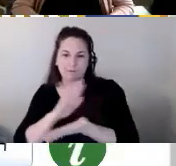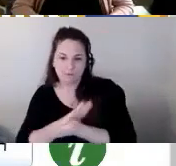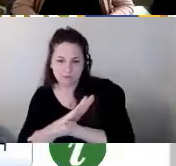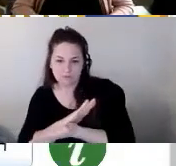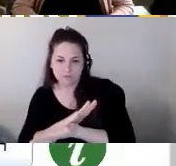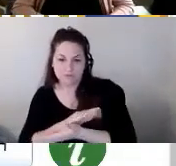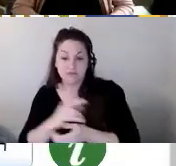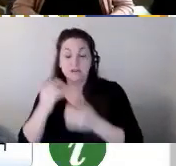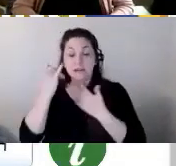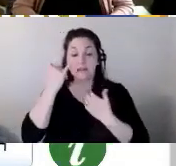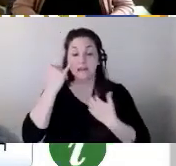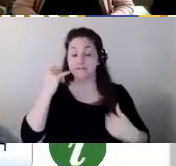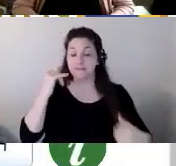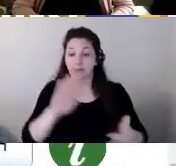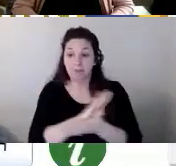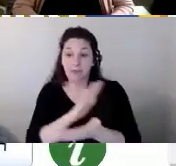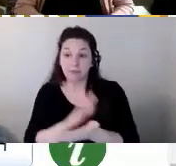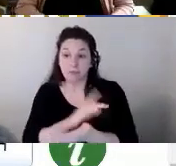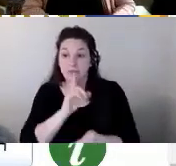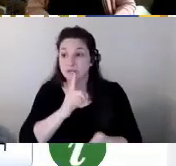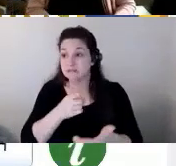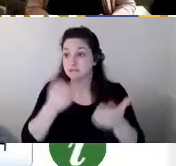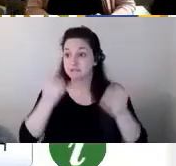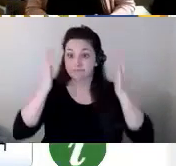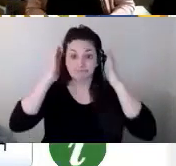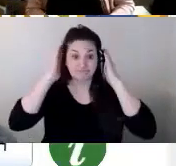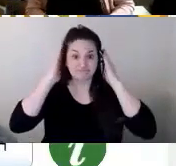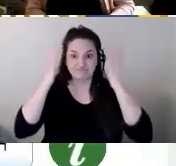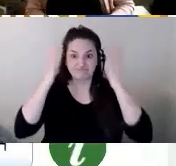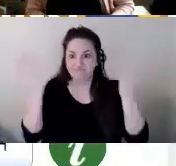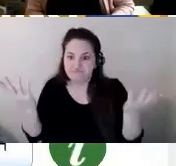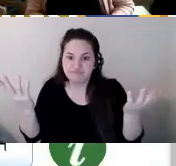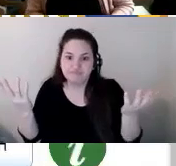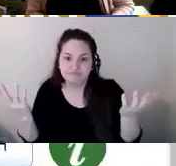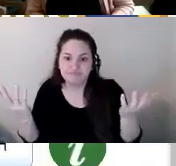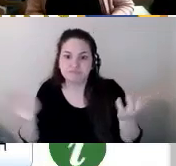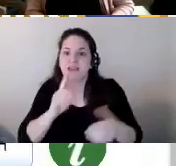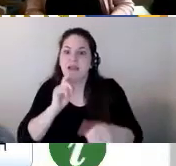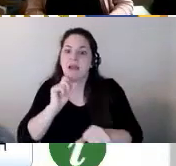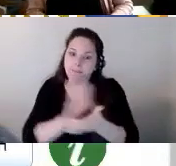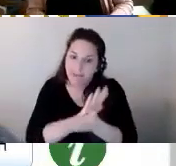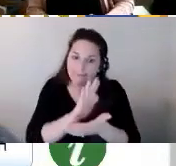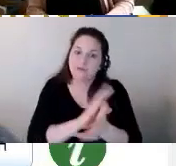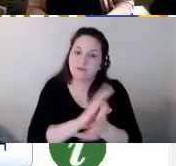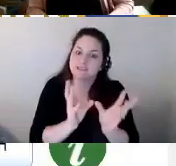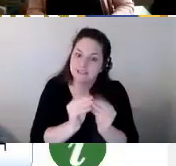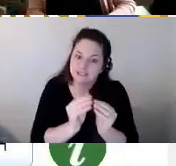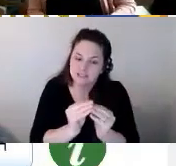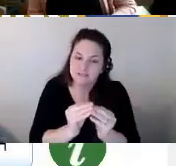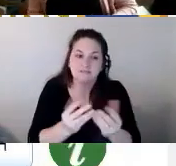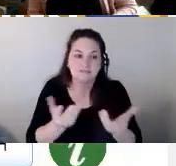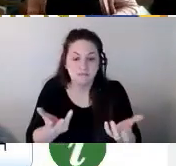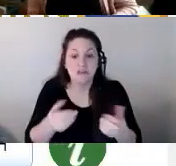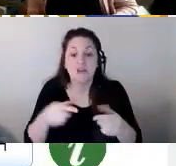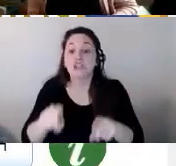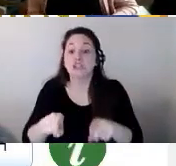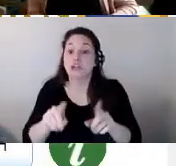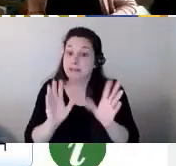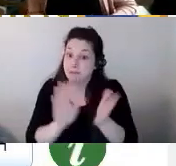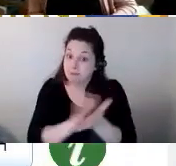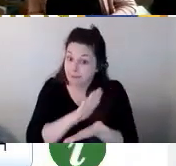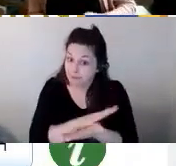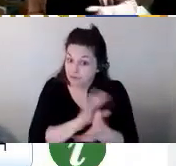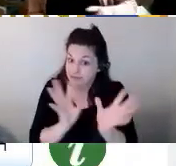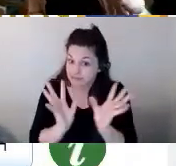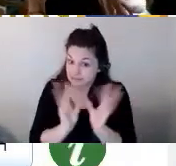that paper is in a paper session. And so what will happen in a paper session